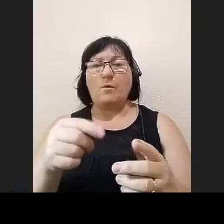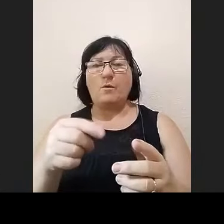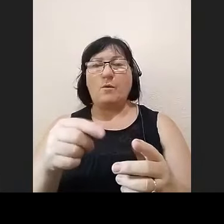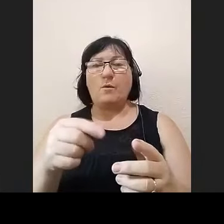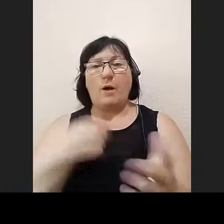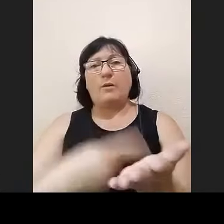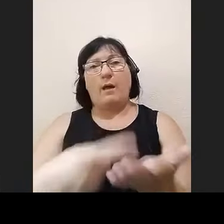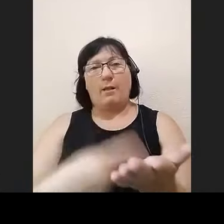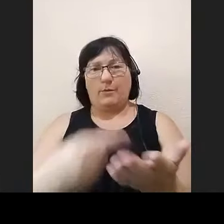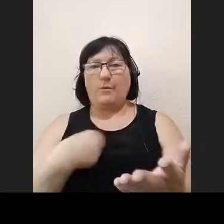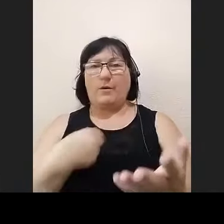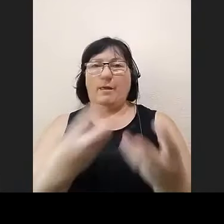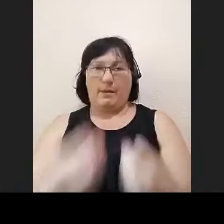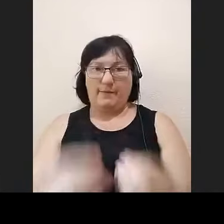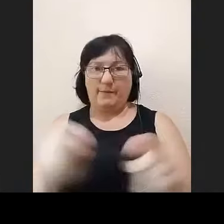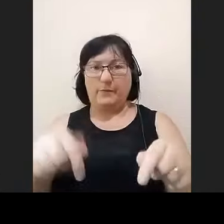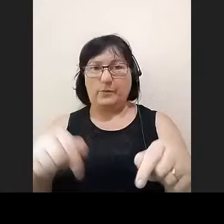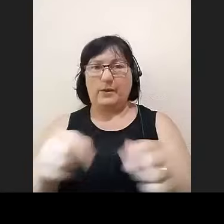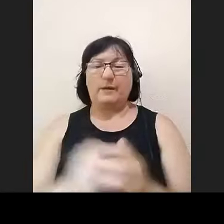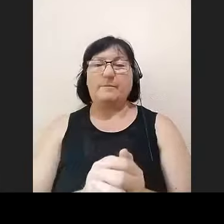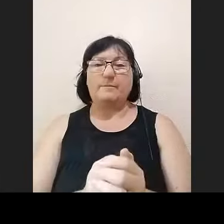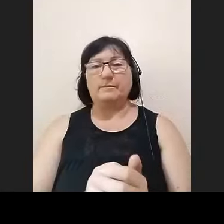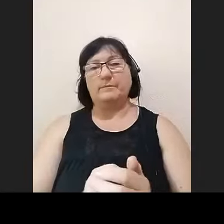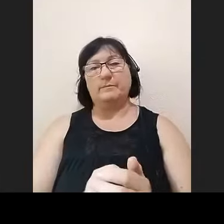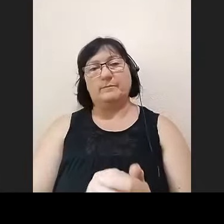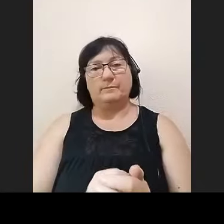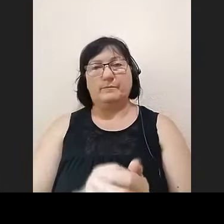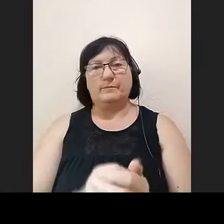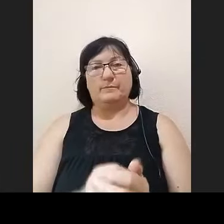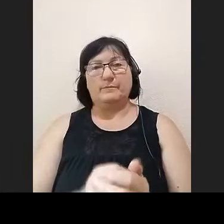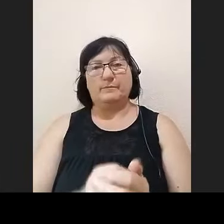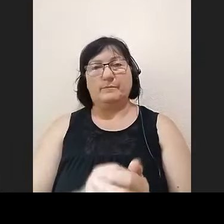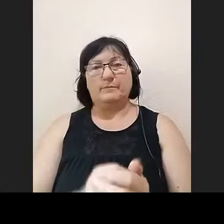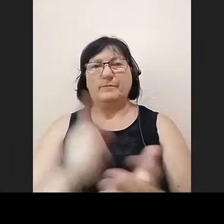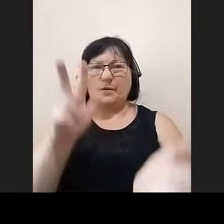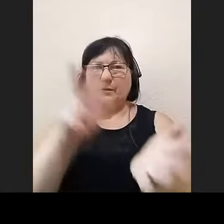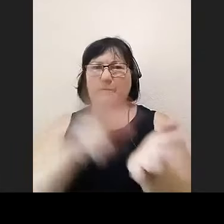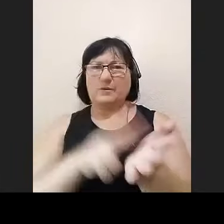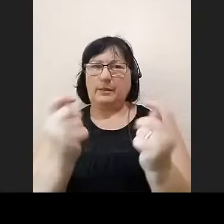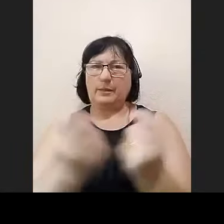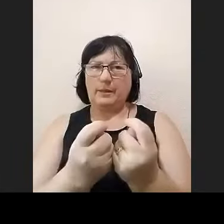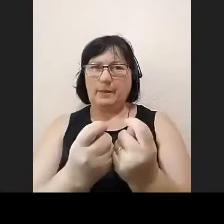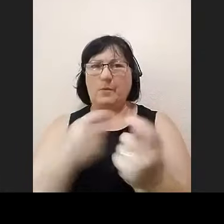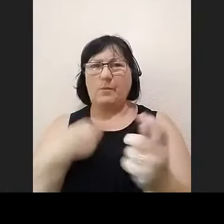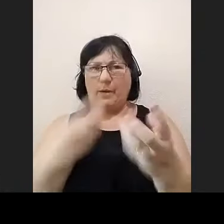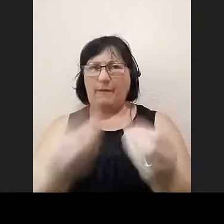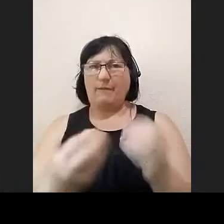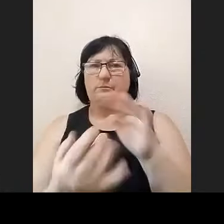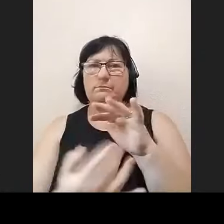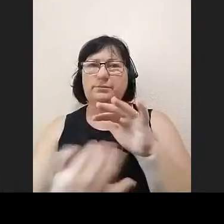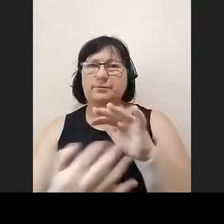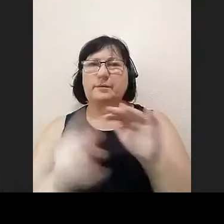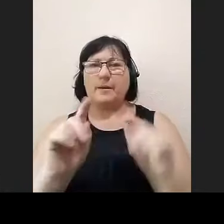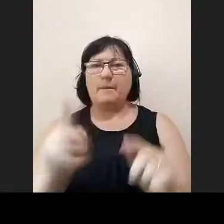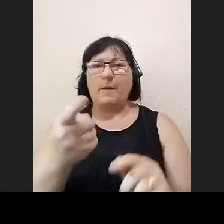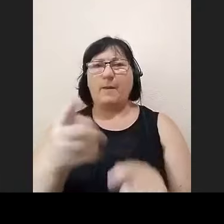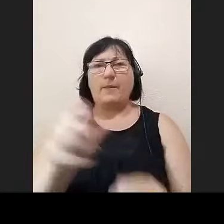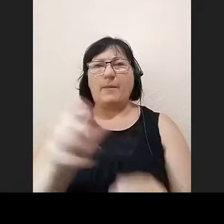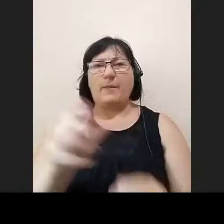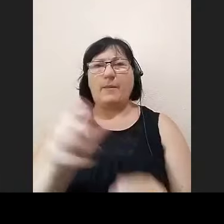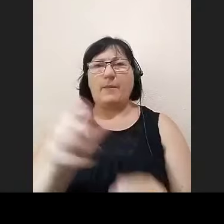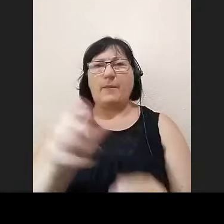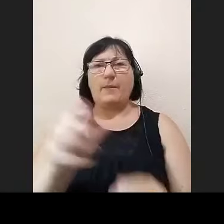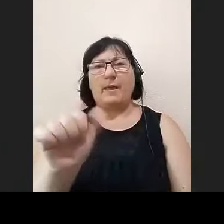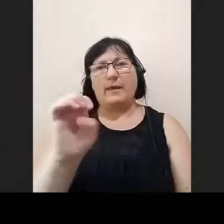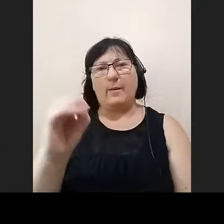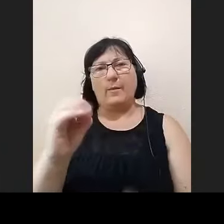you know, the accreditation team and I are extremely passionate about the AEO program for various reasons, and perhaps more